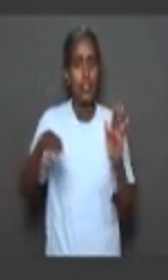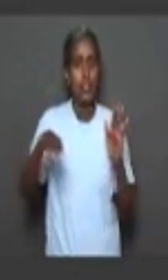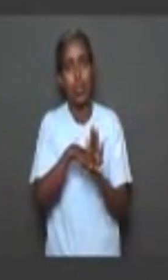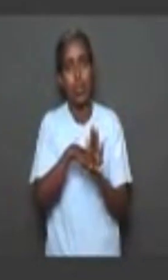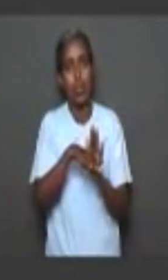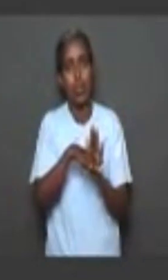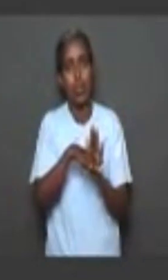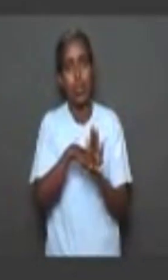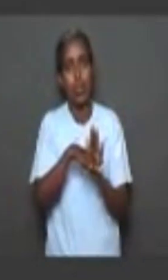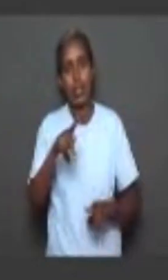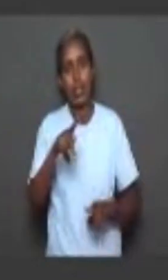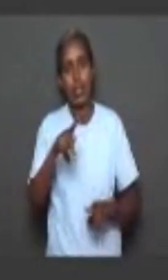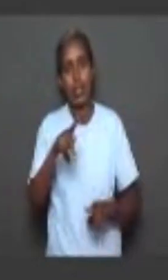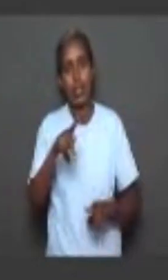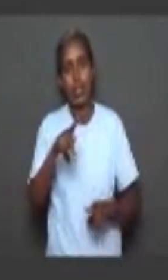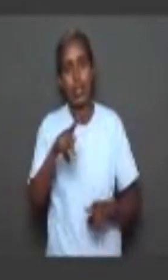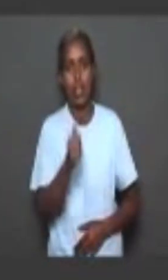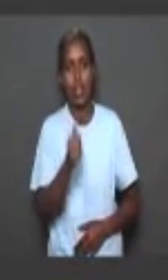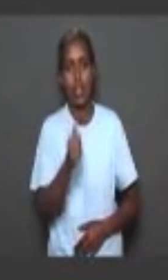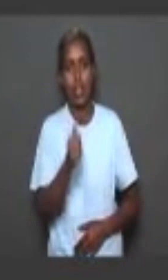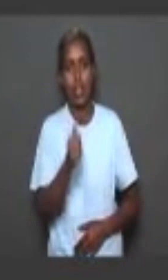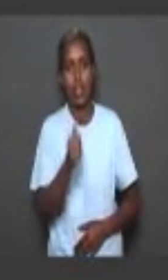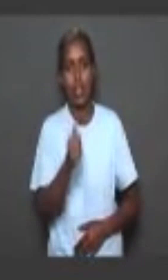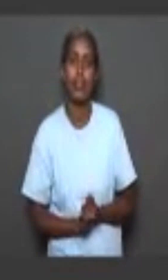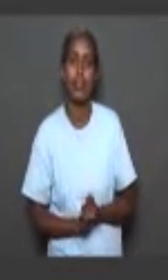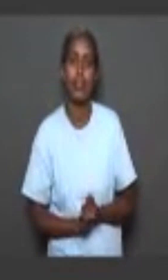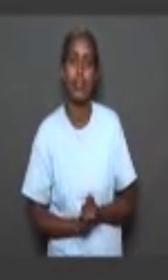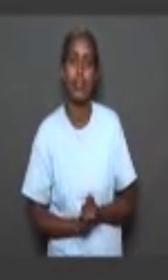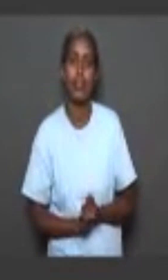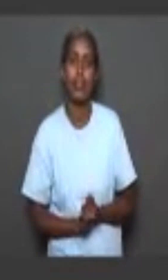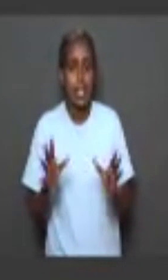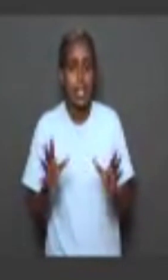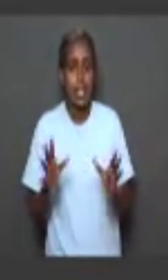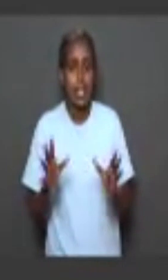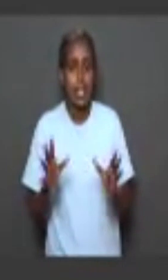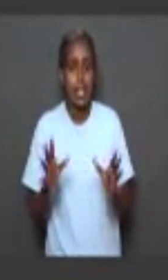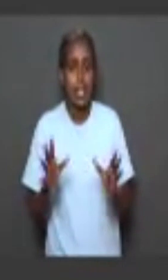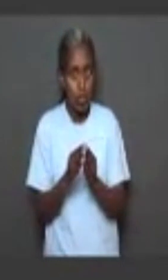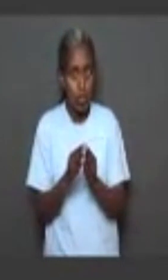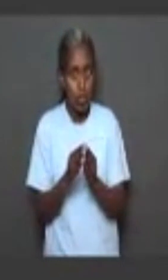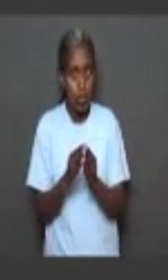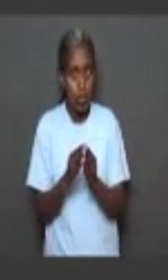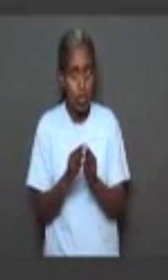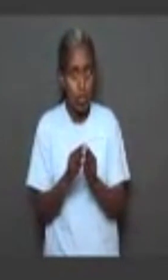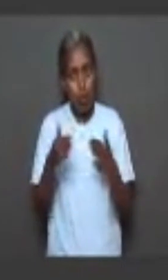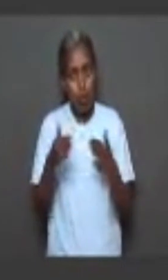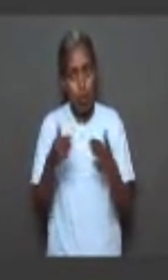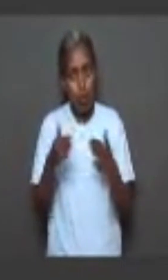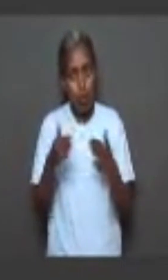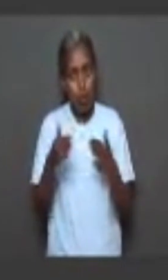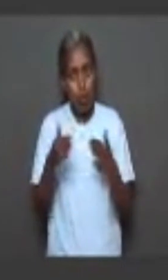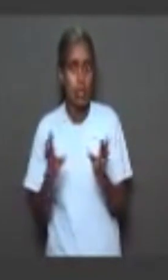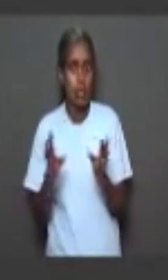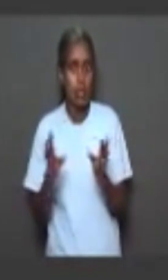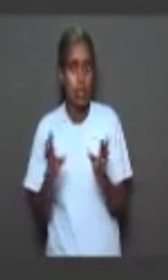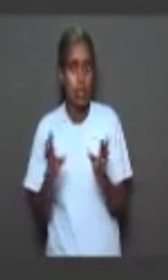of A, is the set of all subsets of A.